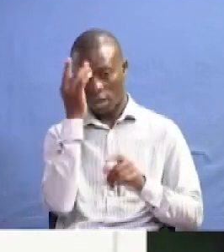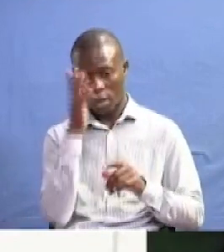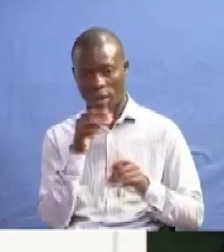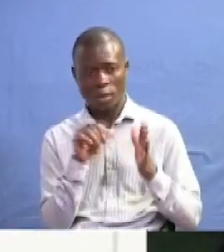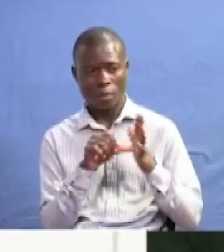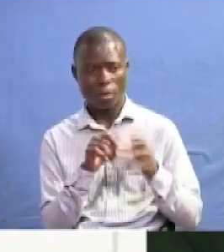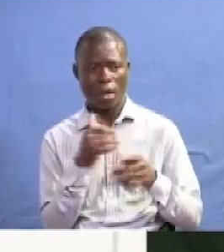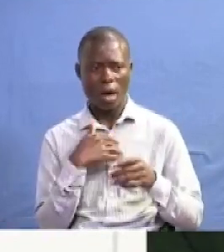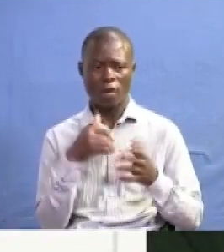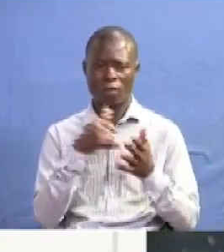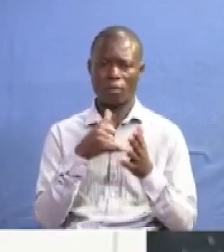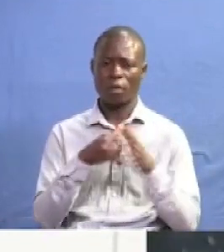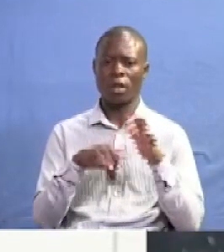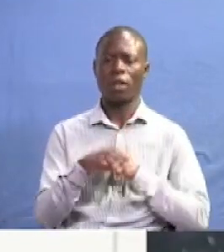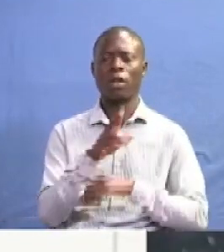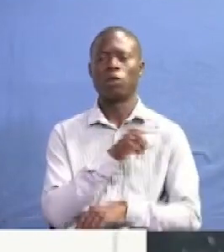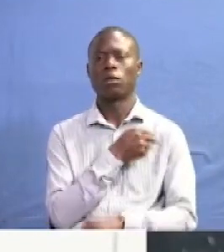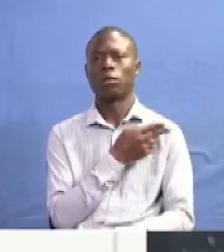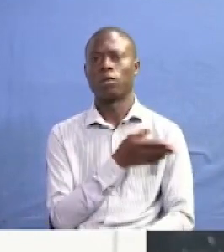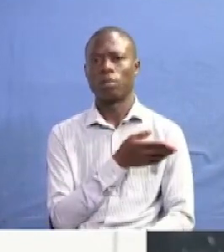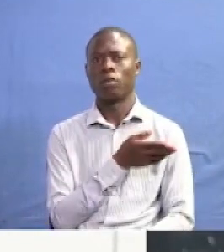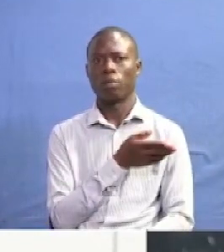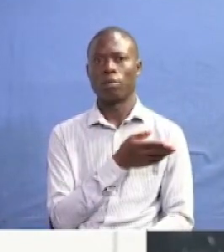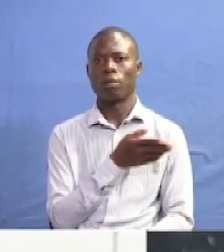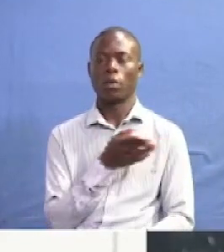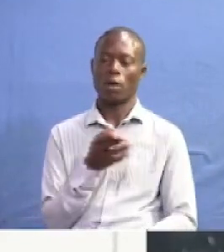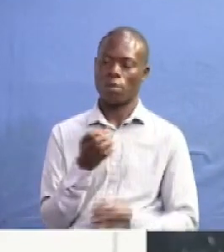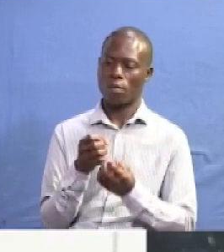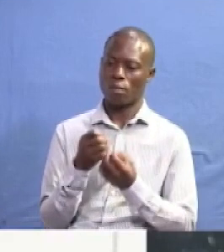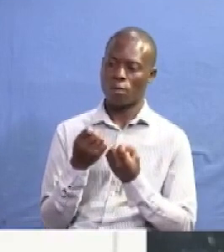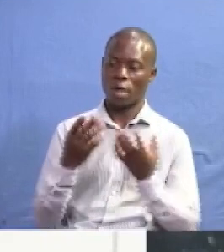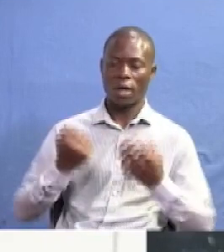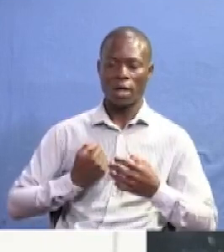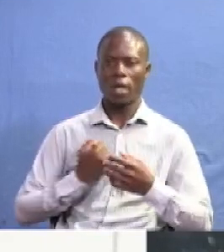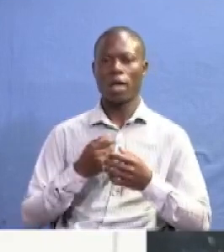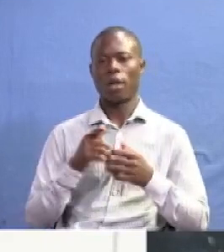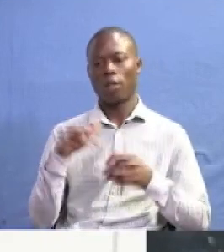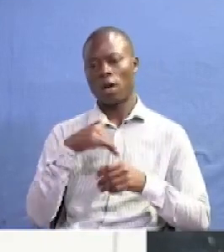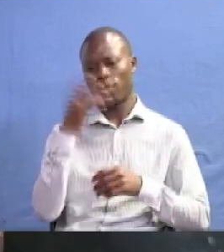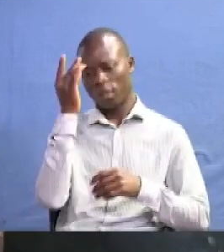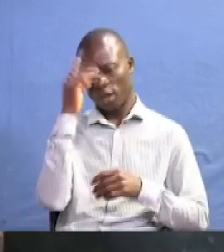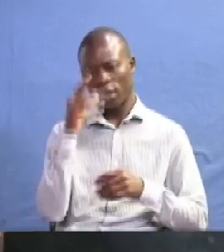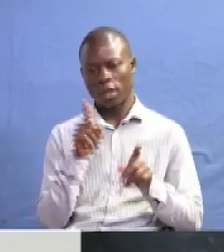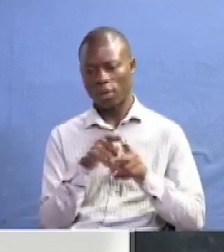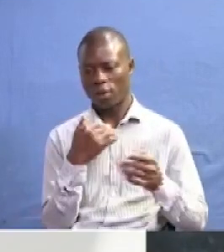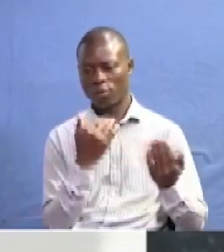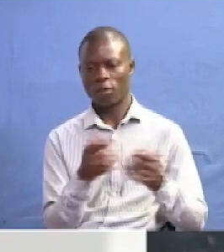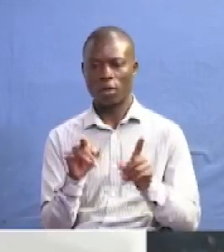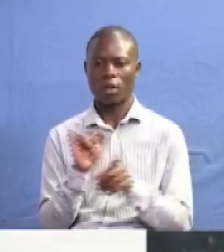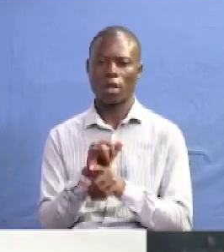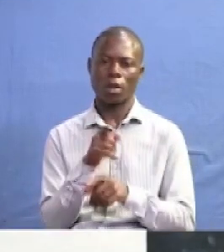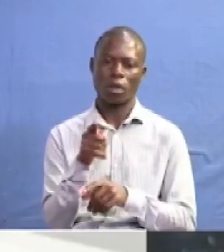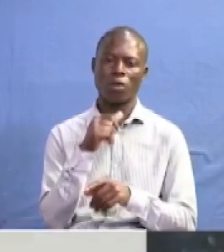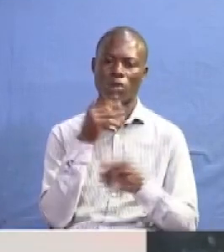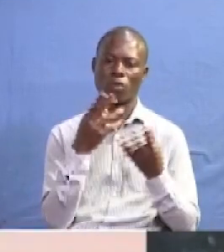have been linked to infertility. Most girls who have endometriosis will end up having children, so their fertility is not